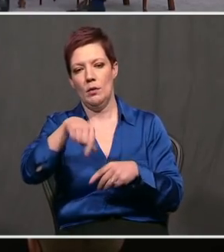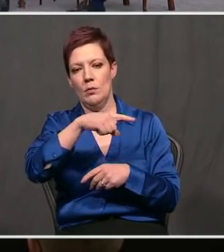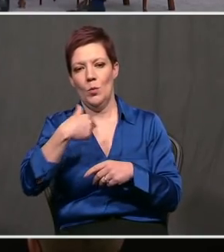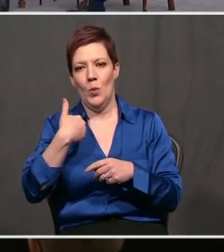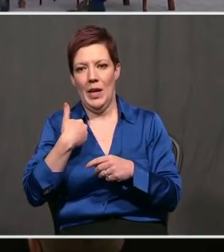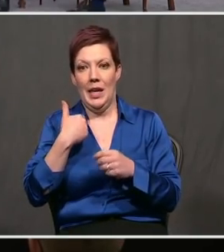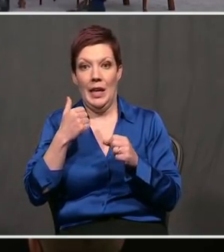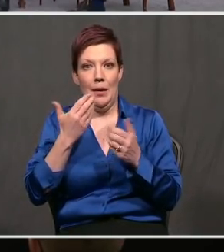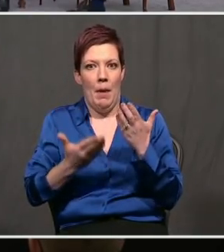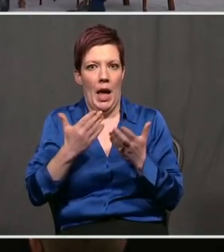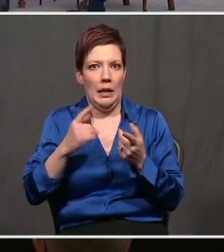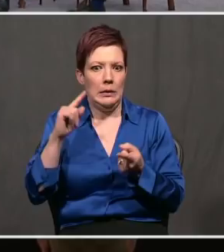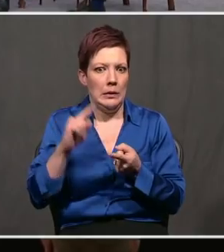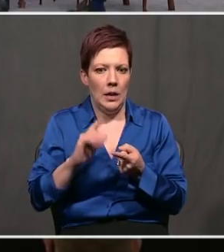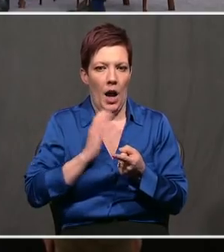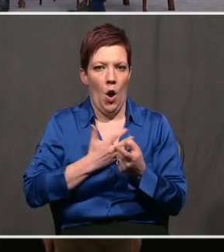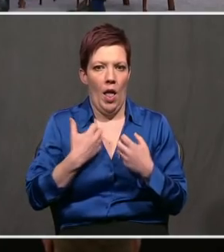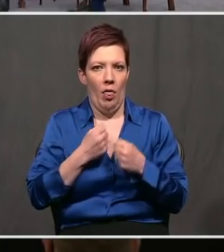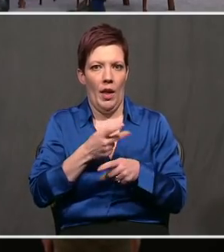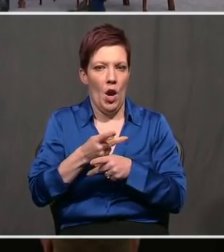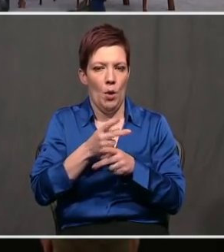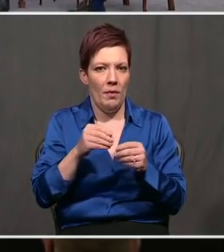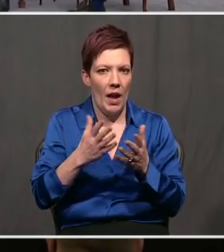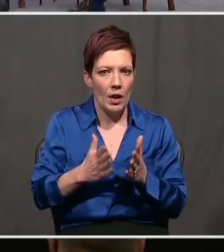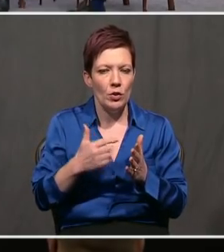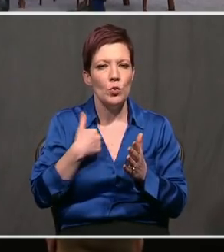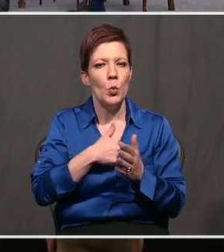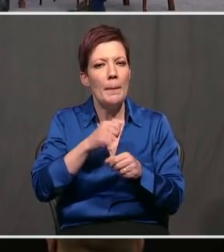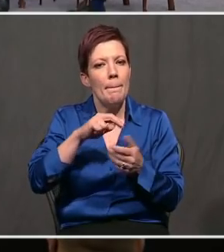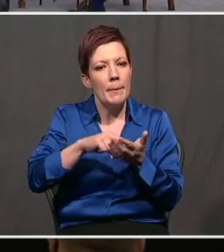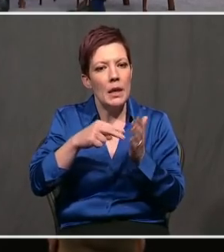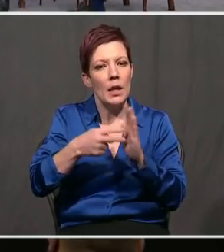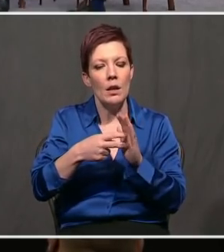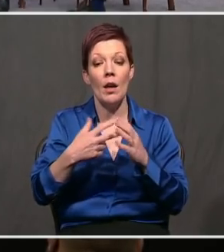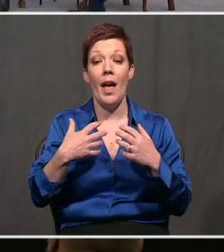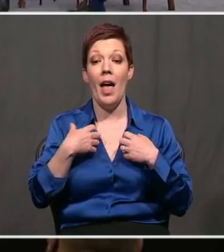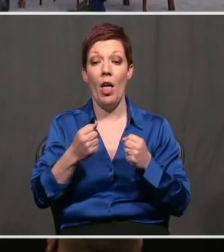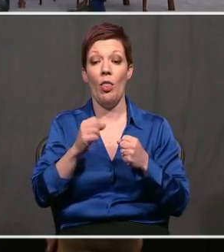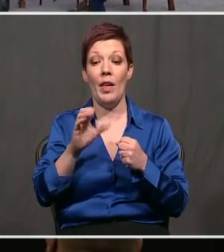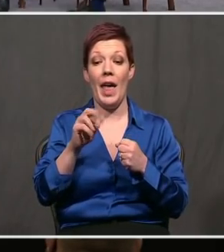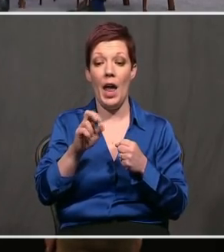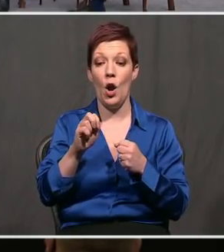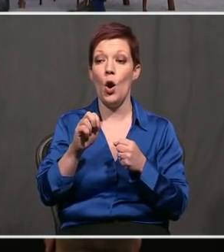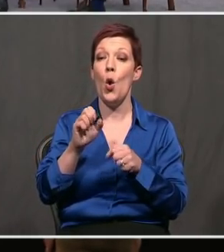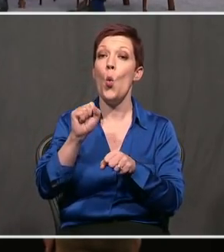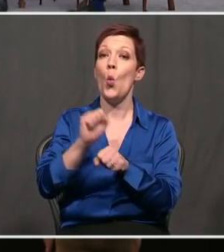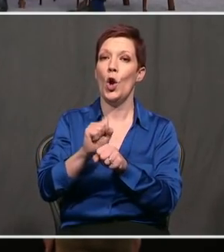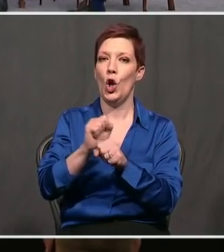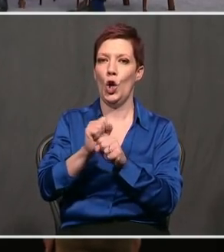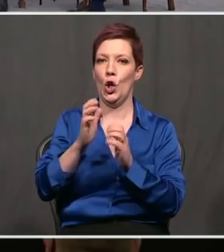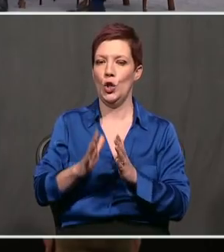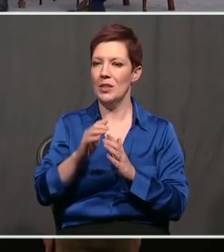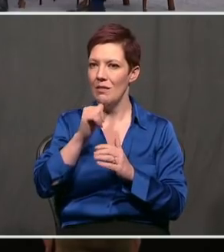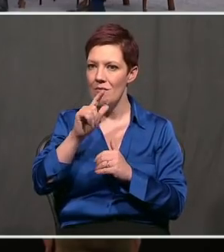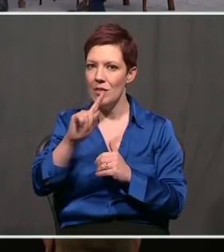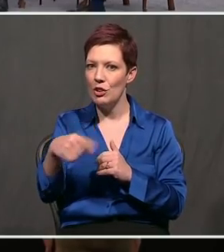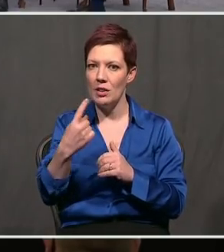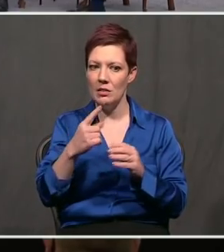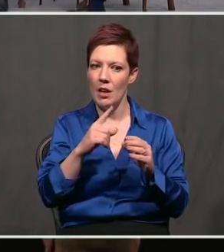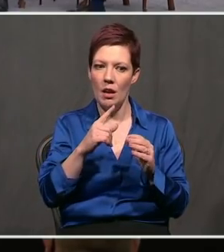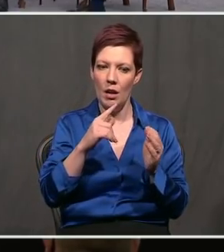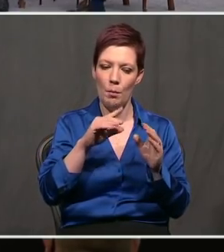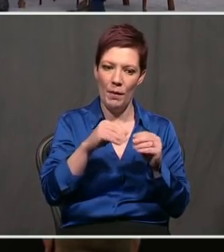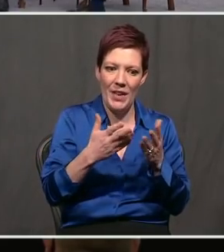providers. What we really mean are healthcare workers. And so, as important as doctors and nurses, it's